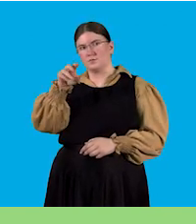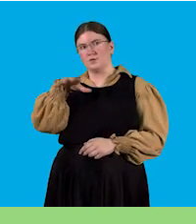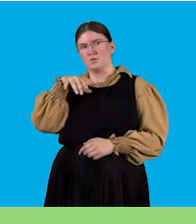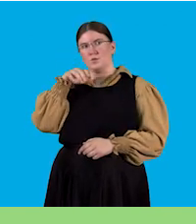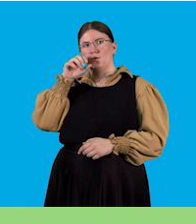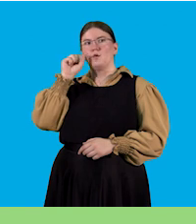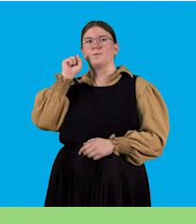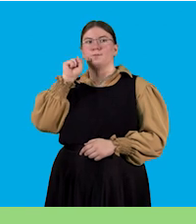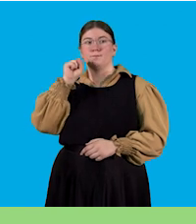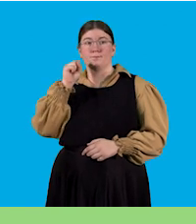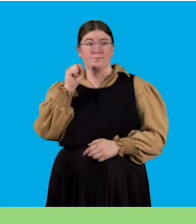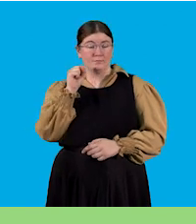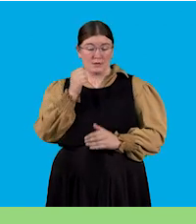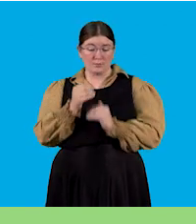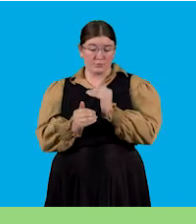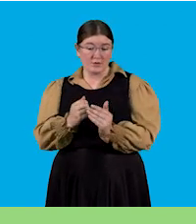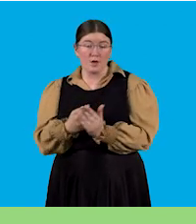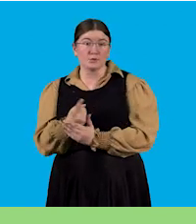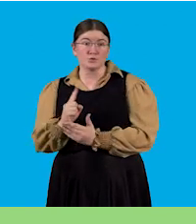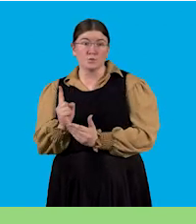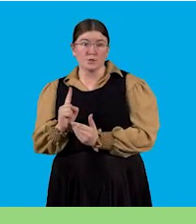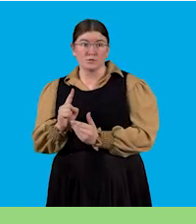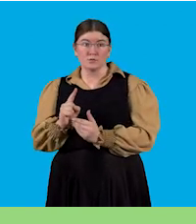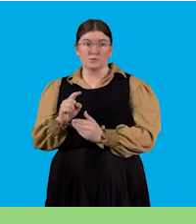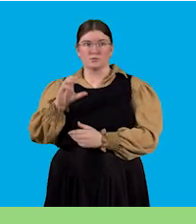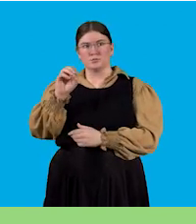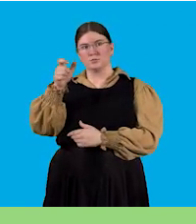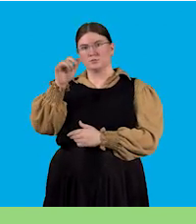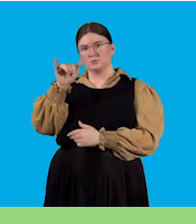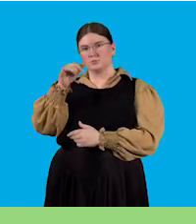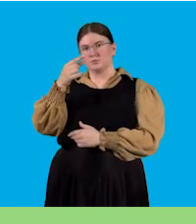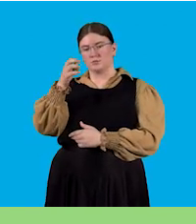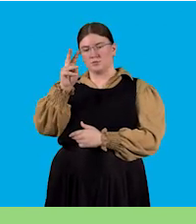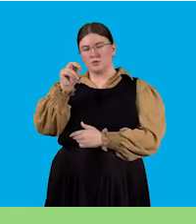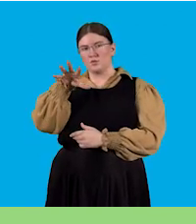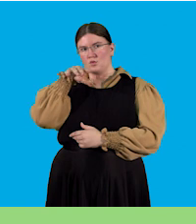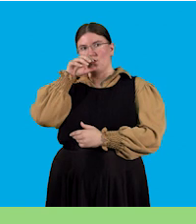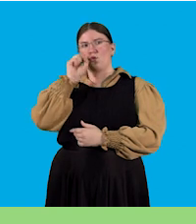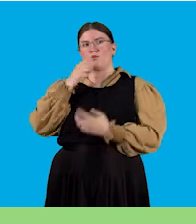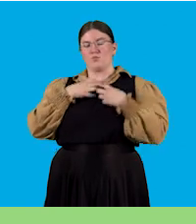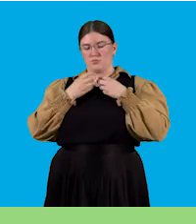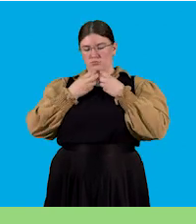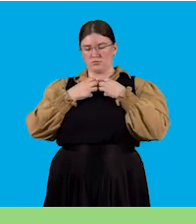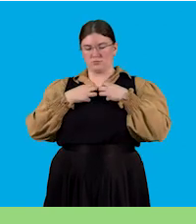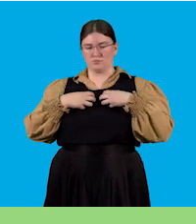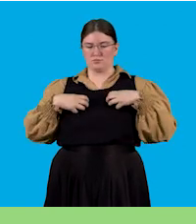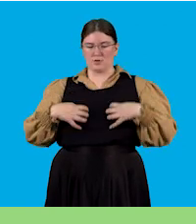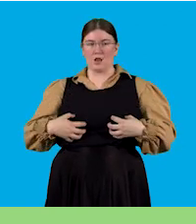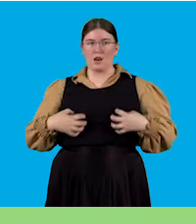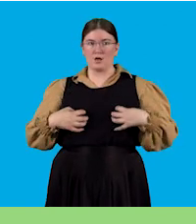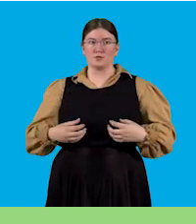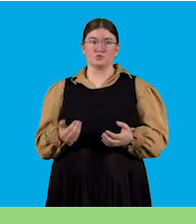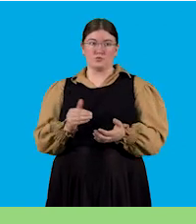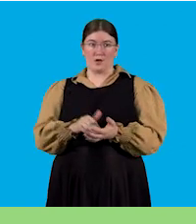Okay, during this process, oxygen moves into the lungs and carbon dioxide. And carbon dioxide is